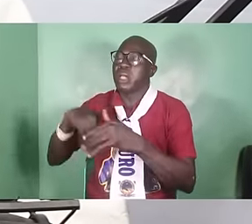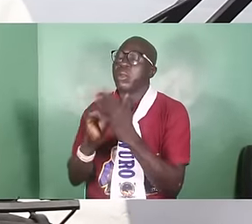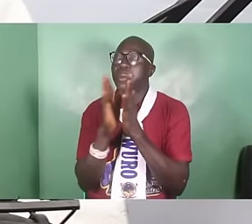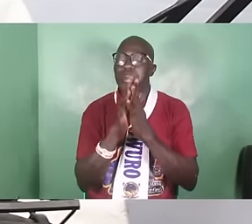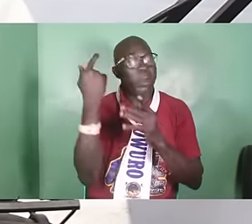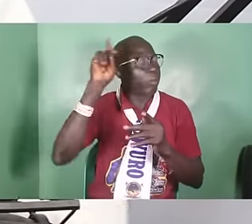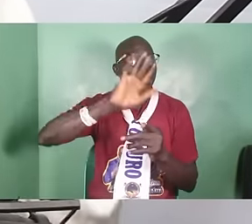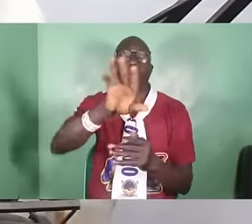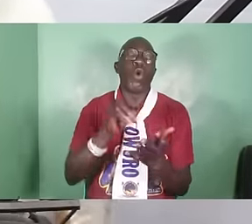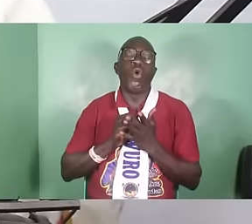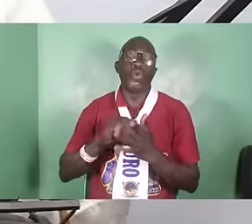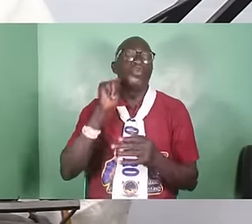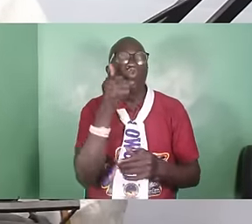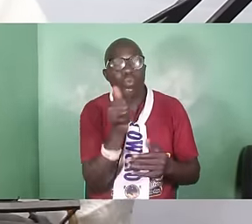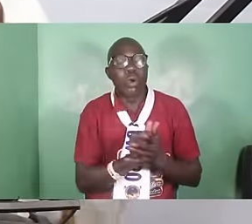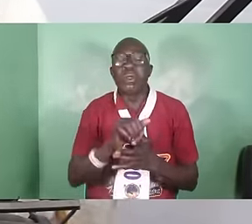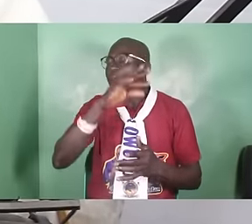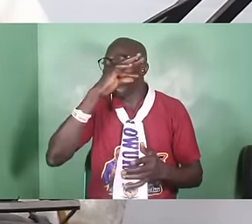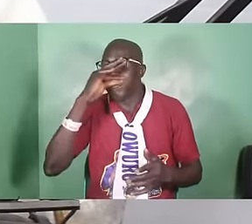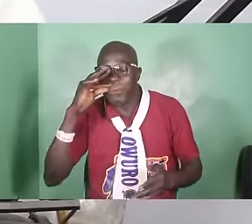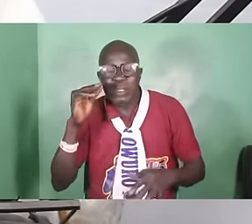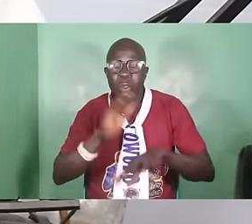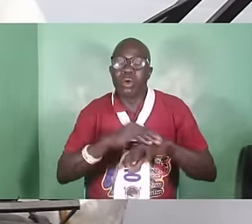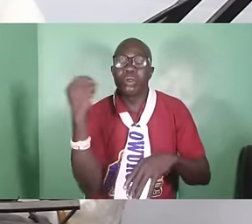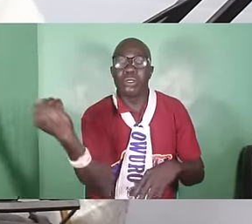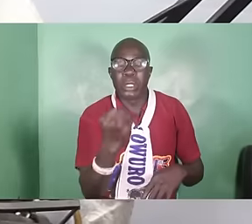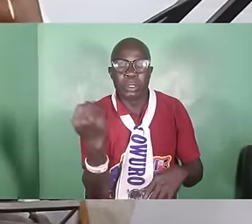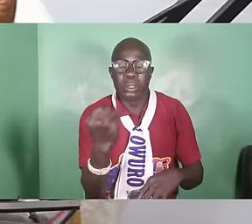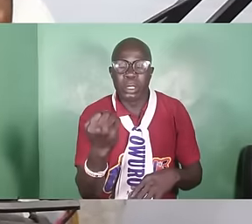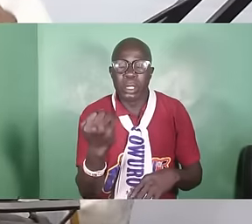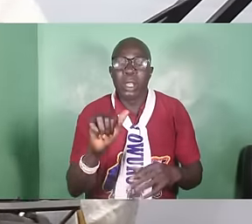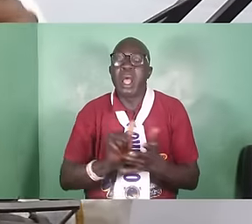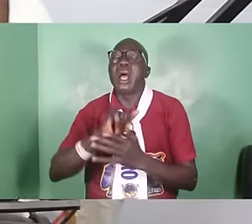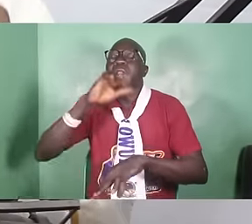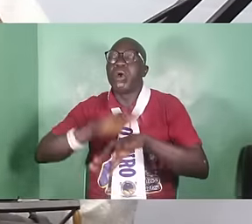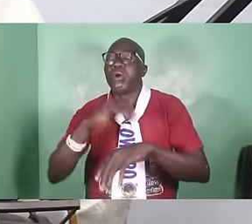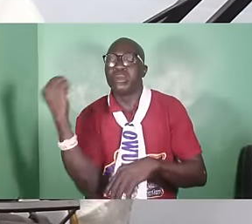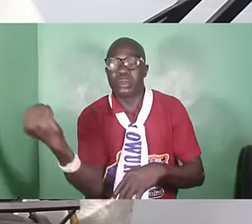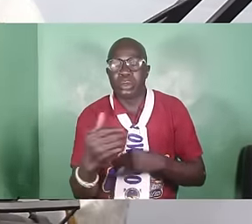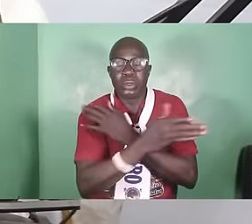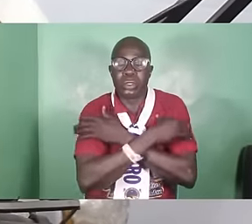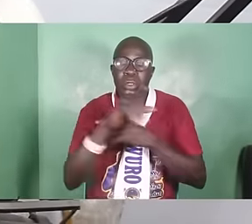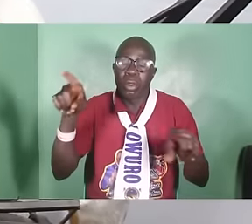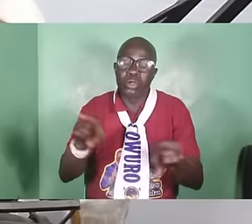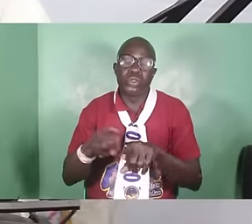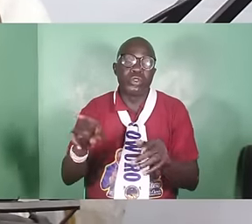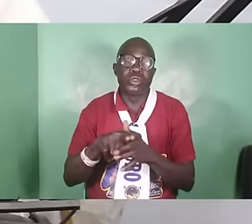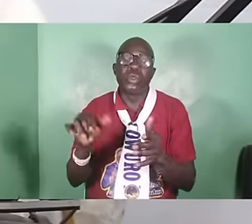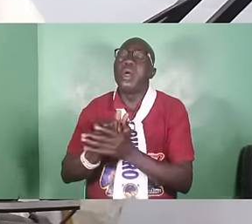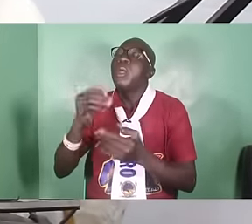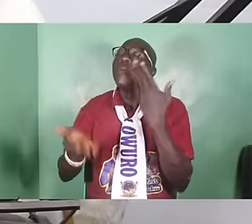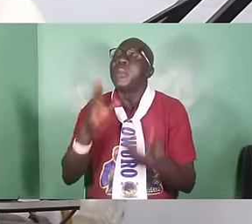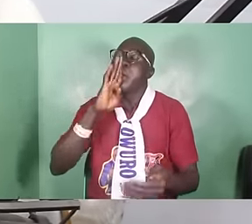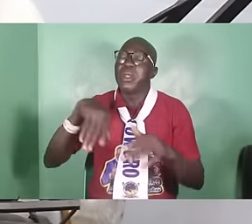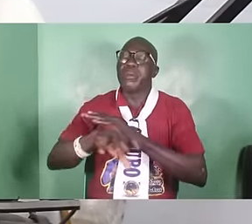lola. You parents will pray your prayer today. Ah, we. Ni ojo Saturday ola. Fast tomorrow Saturday. Ati ni ojo Sunday. On Sunday also. Be ni aje ojo meji